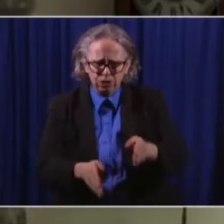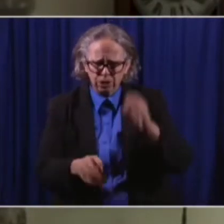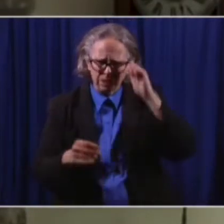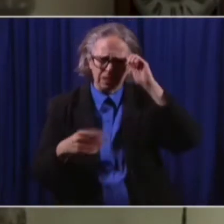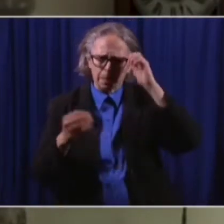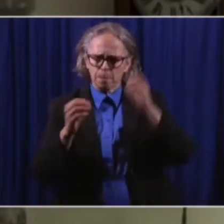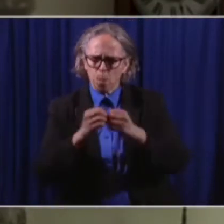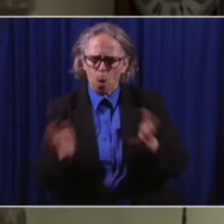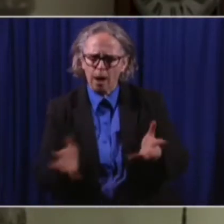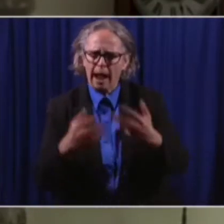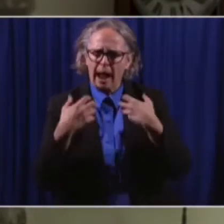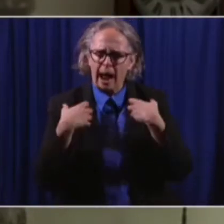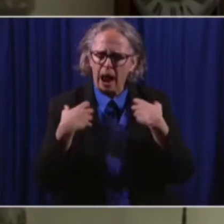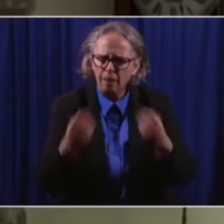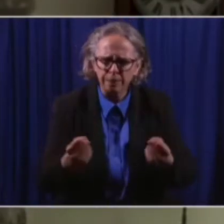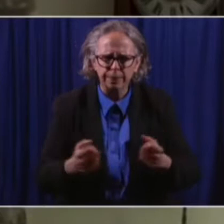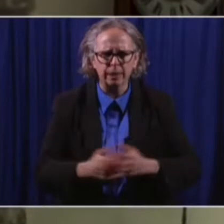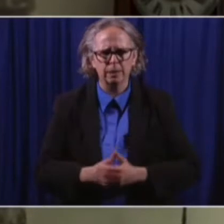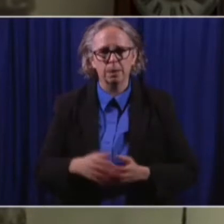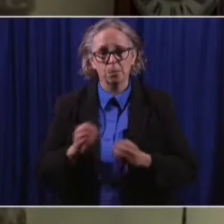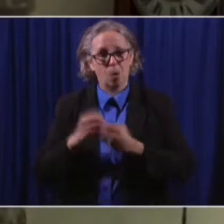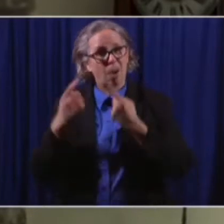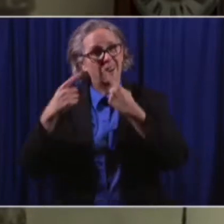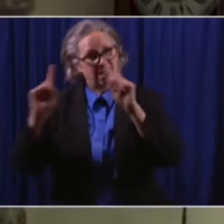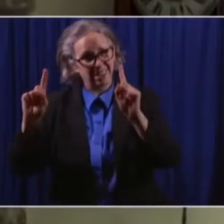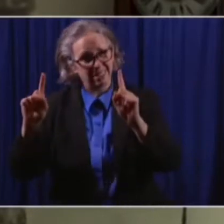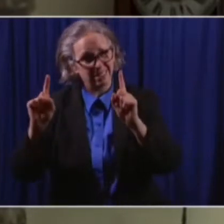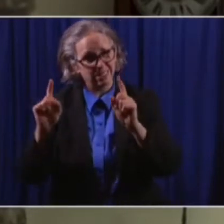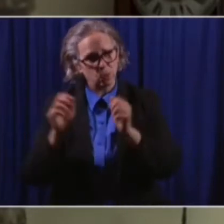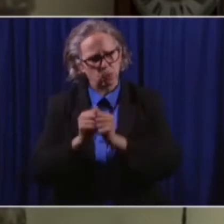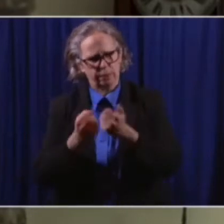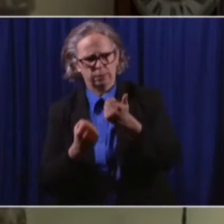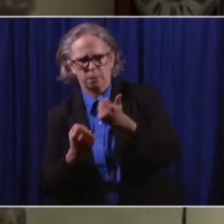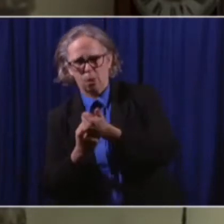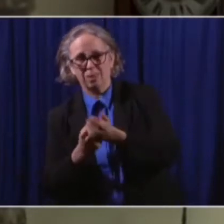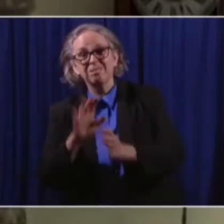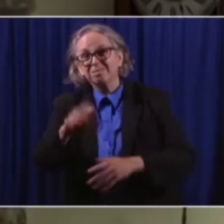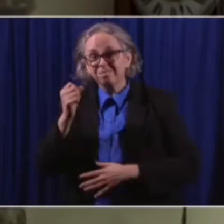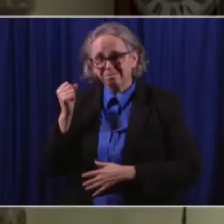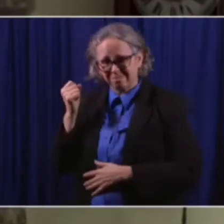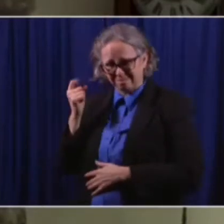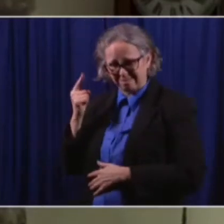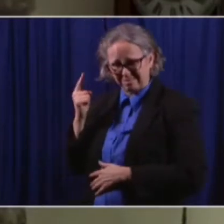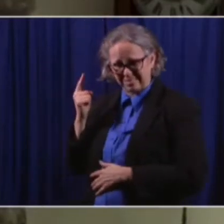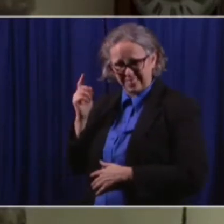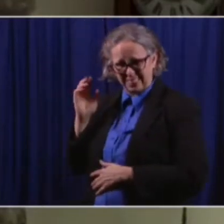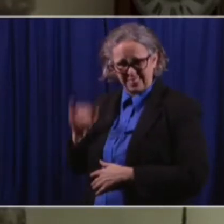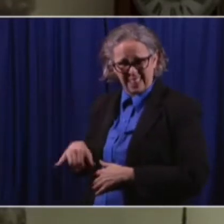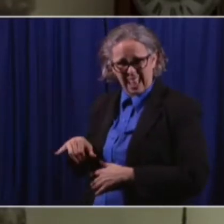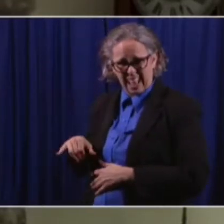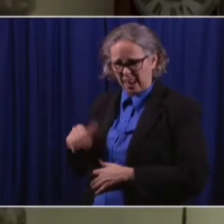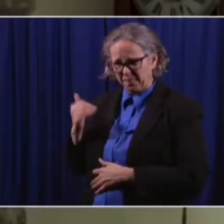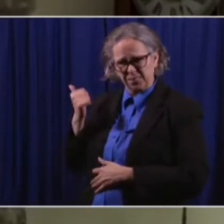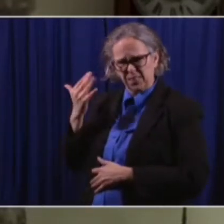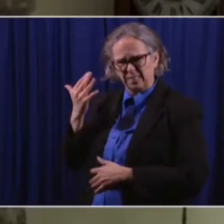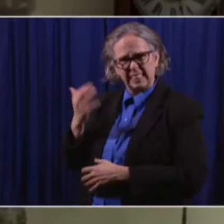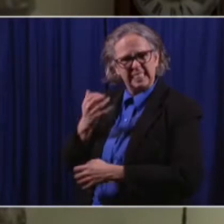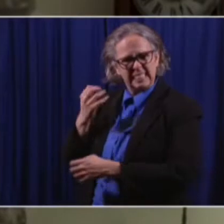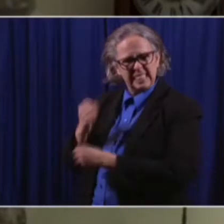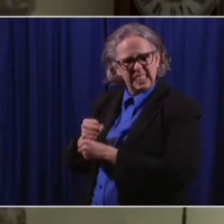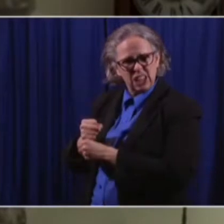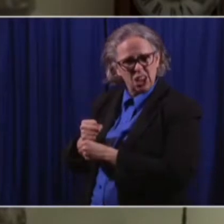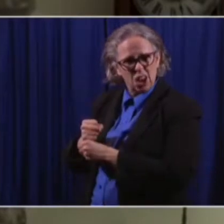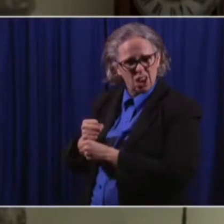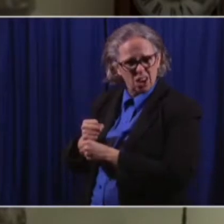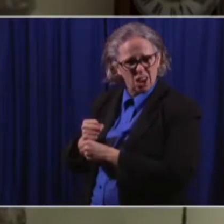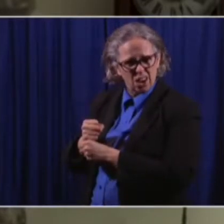Ohio. This is the first major overhaul of Medicaid in 15 years.